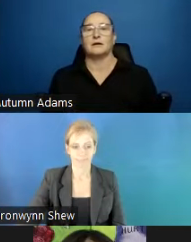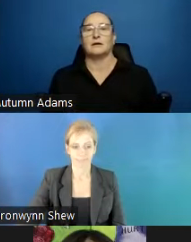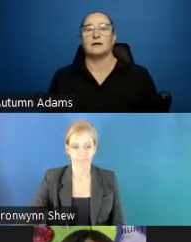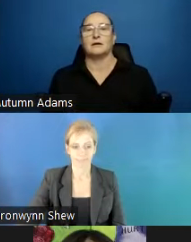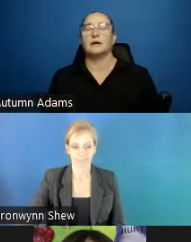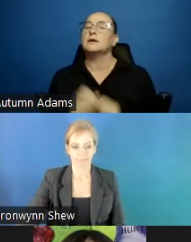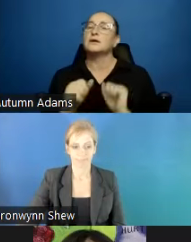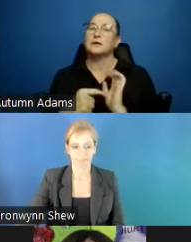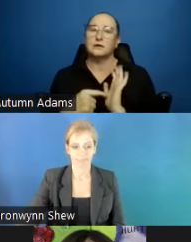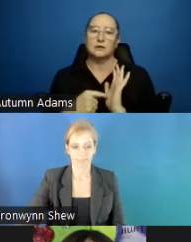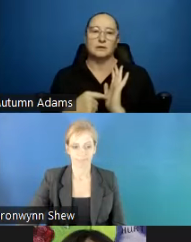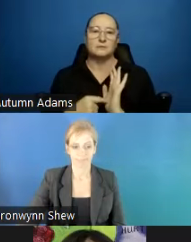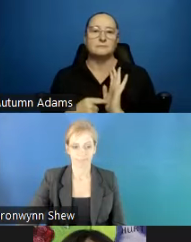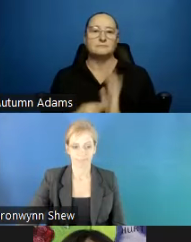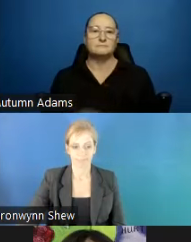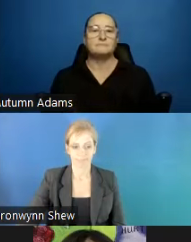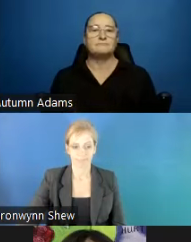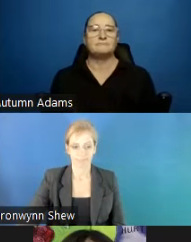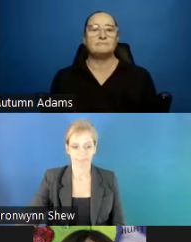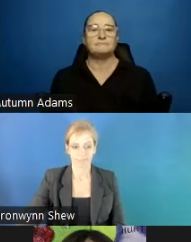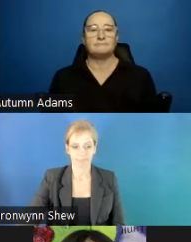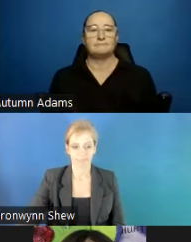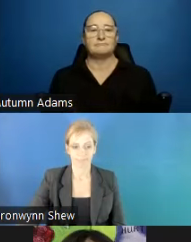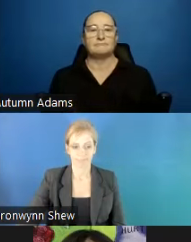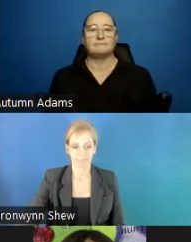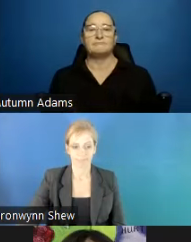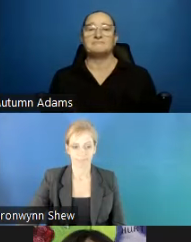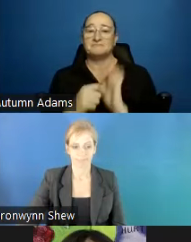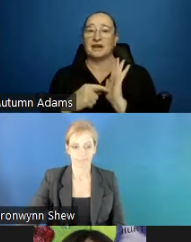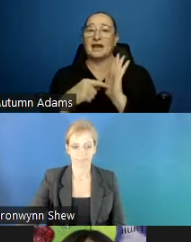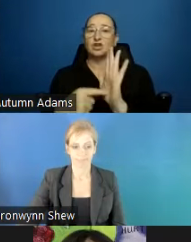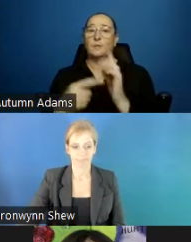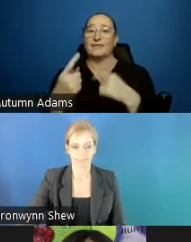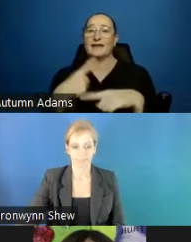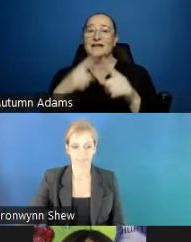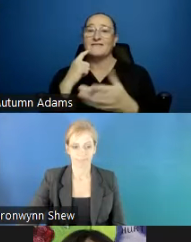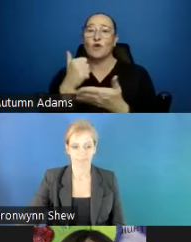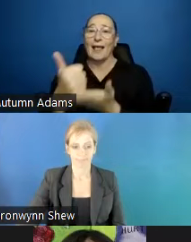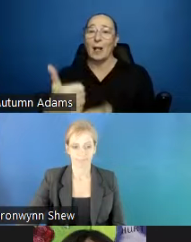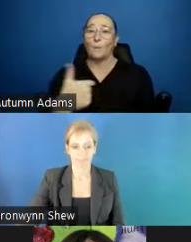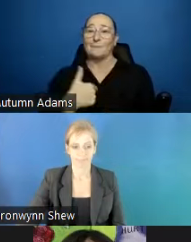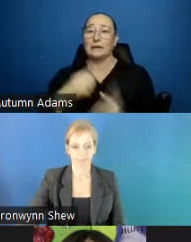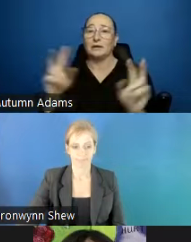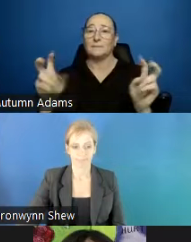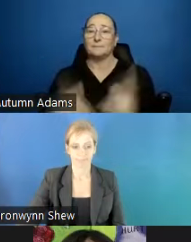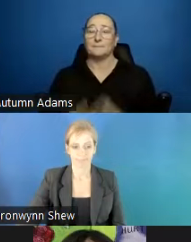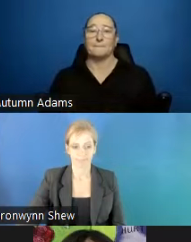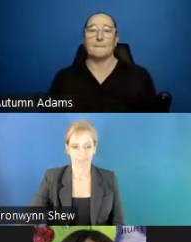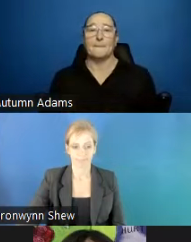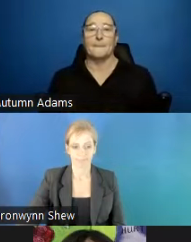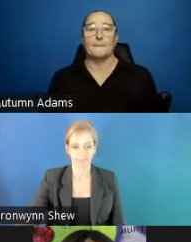the sign for help me. They don't know the sign, but would at least like to be able to recognize that